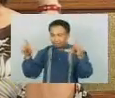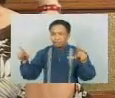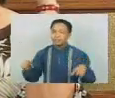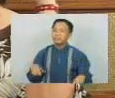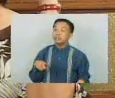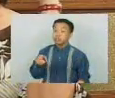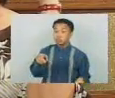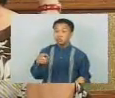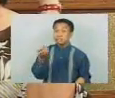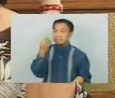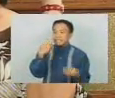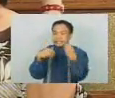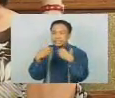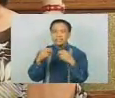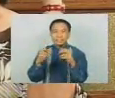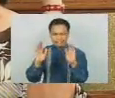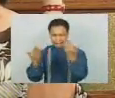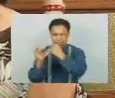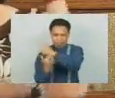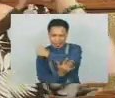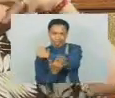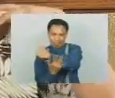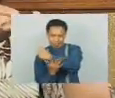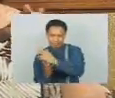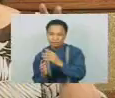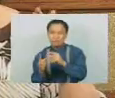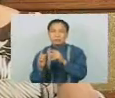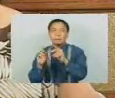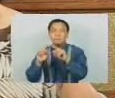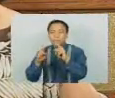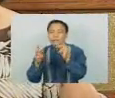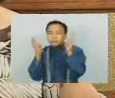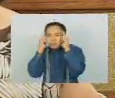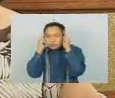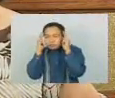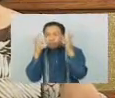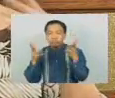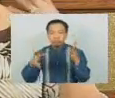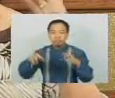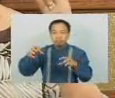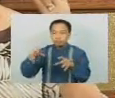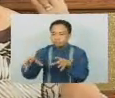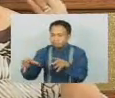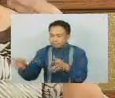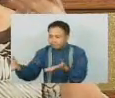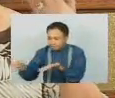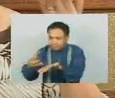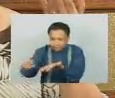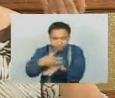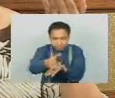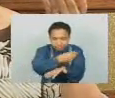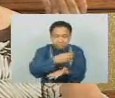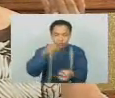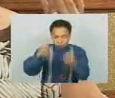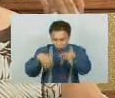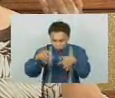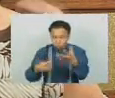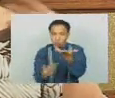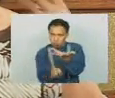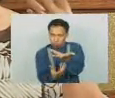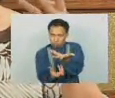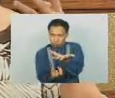So, tingnan mo kung gaano kalayo, gaano ka-deep yung cultural changes